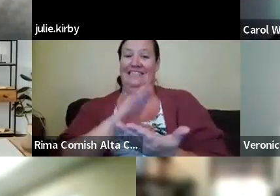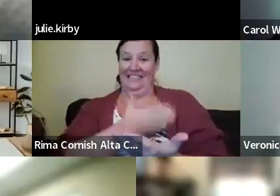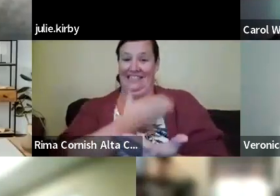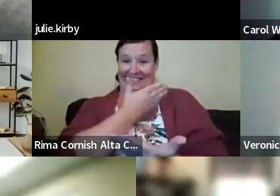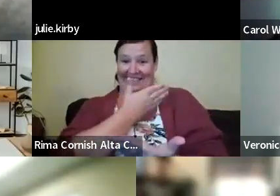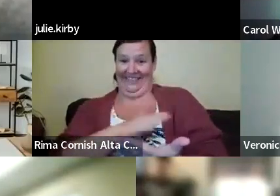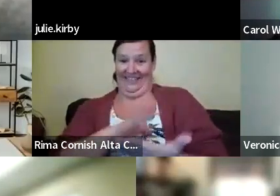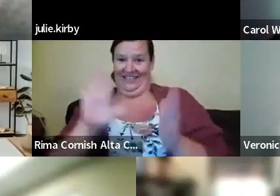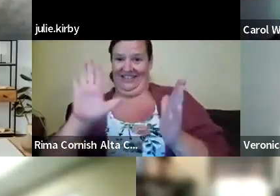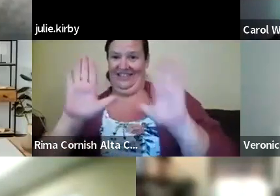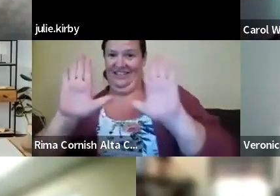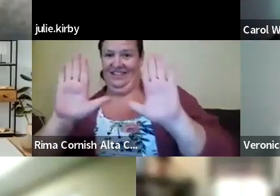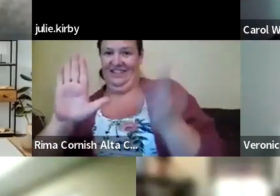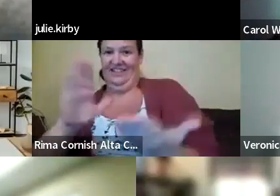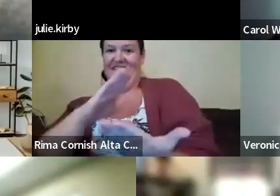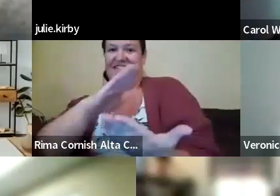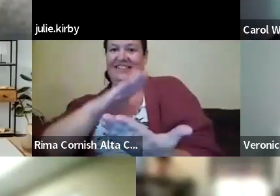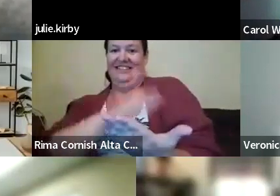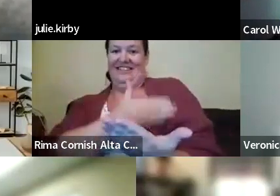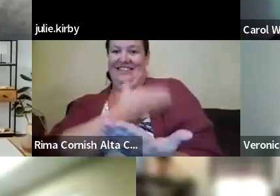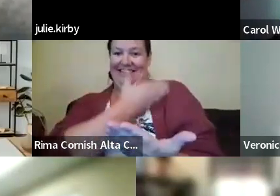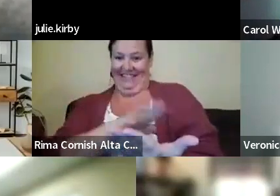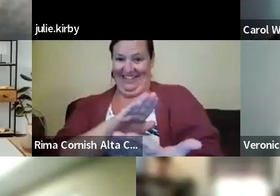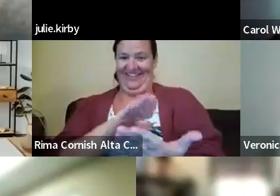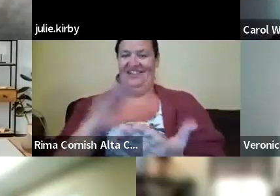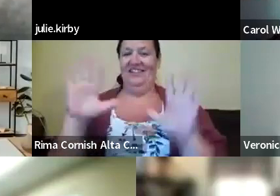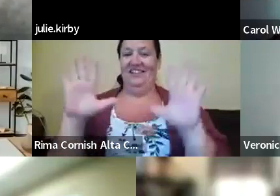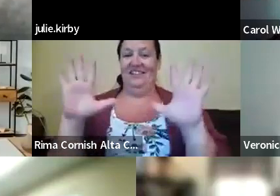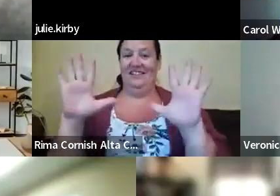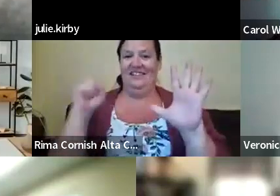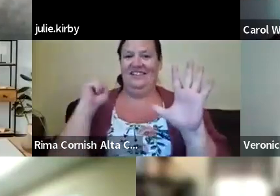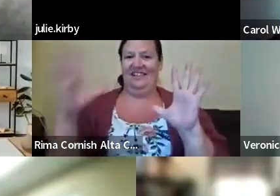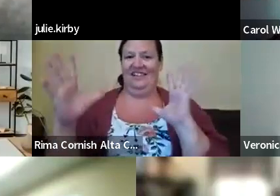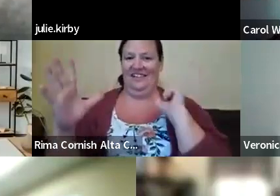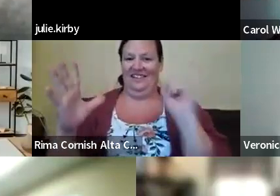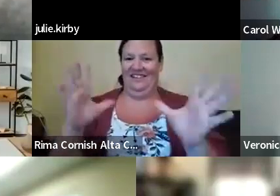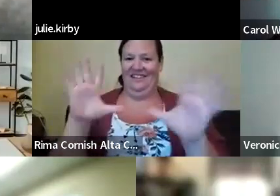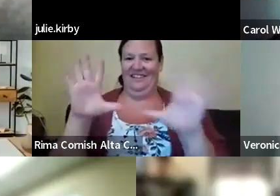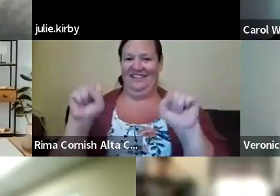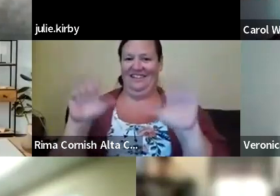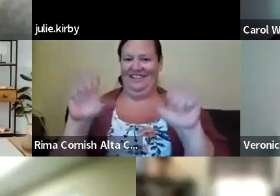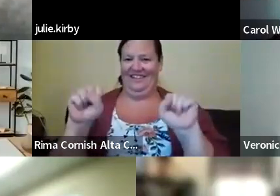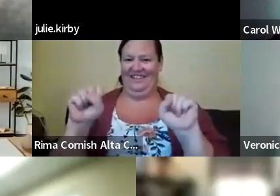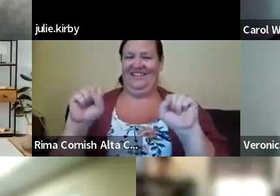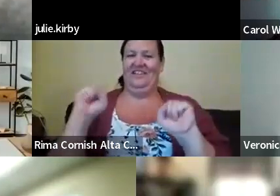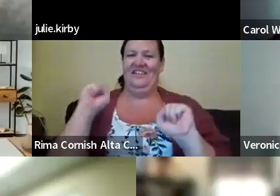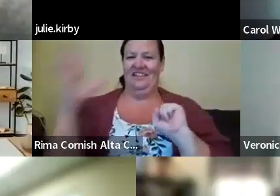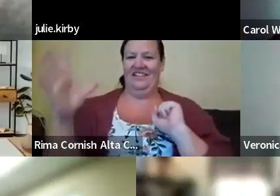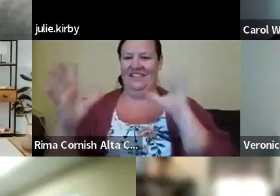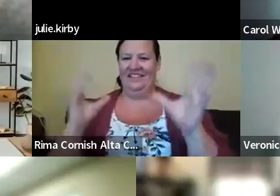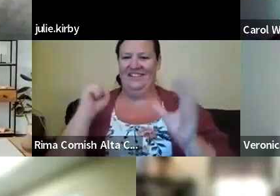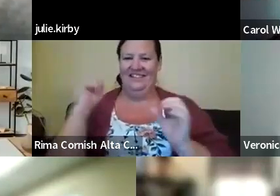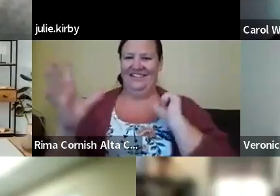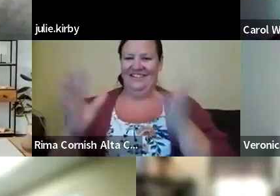singing ASL, so song or to sing, so music, and then to sign